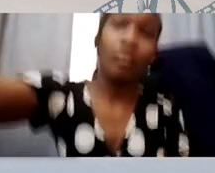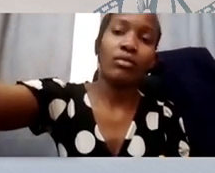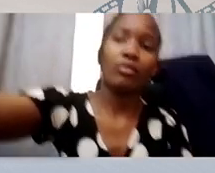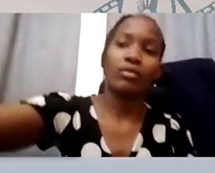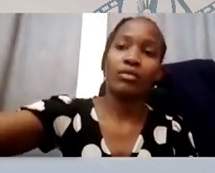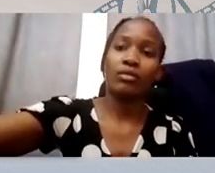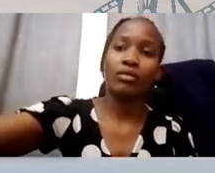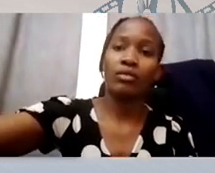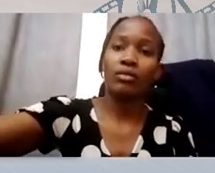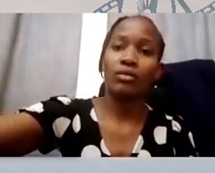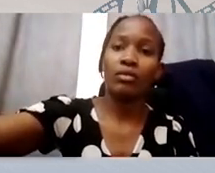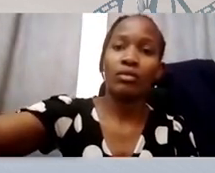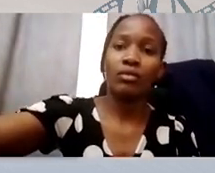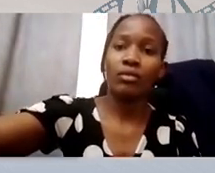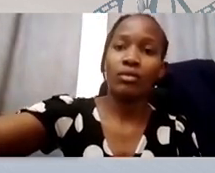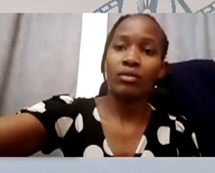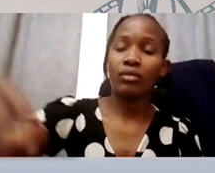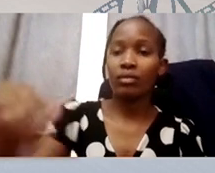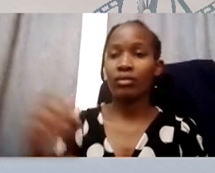Chris. Don't worry. I will be very nice and